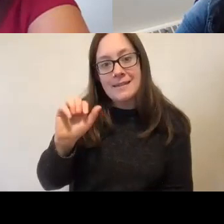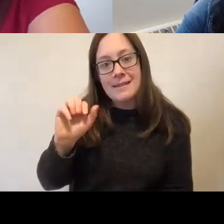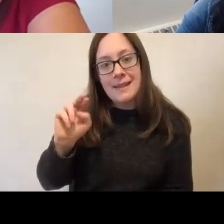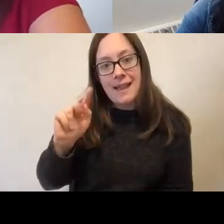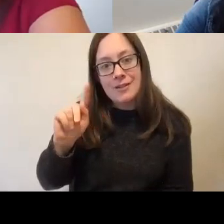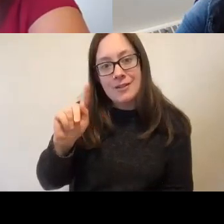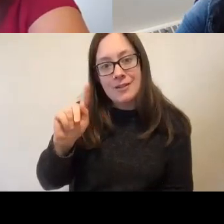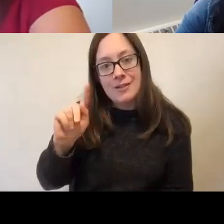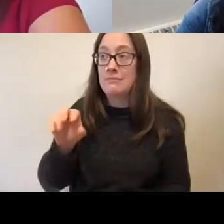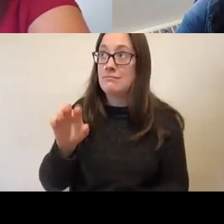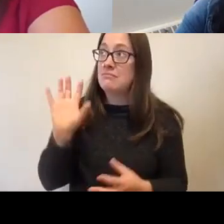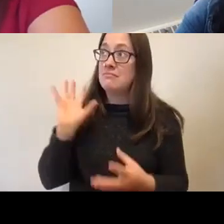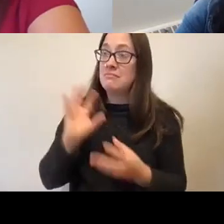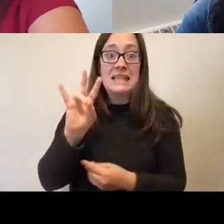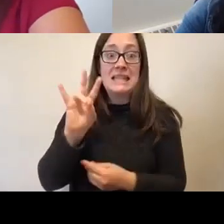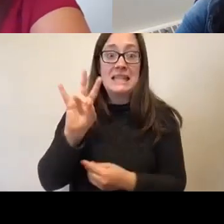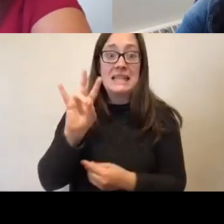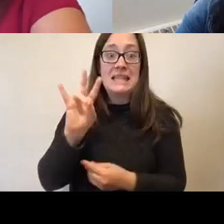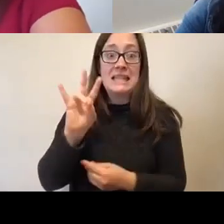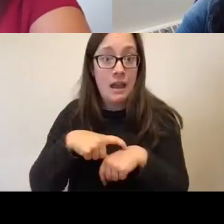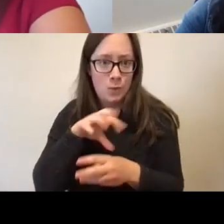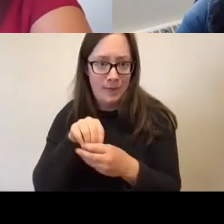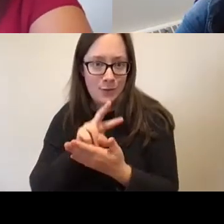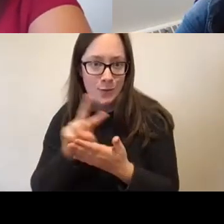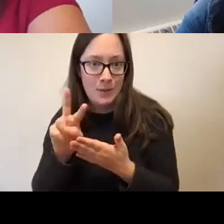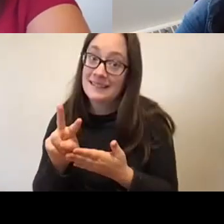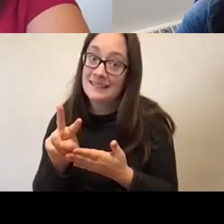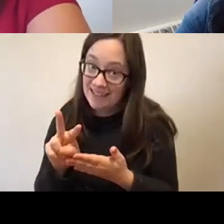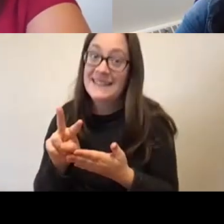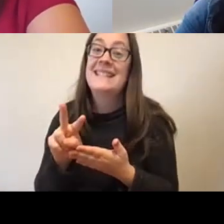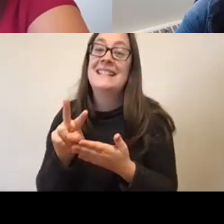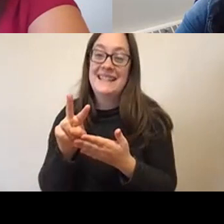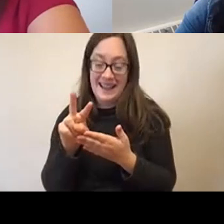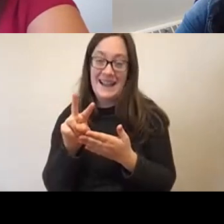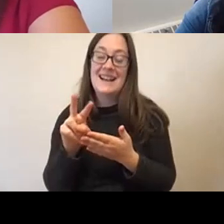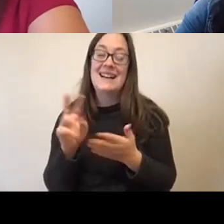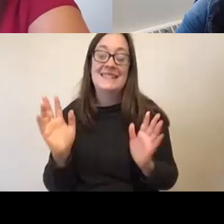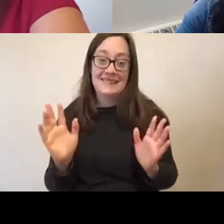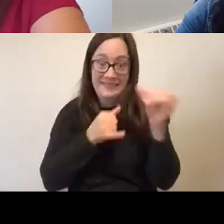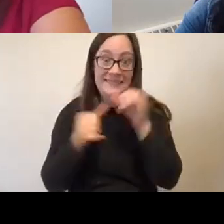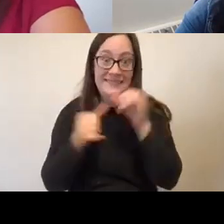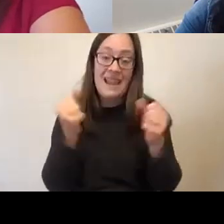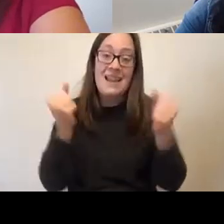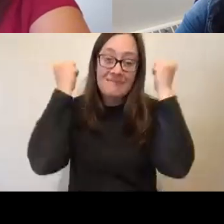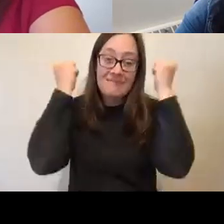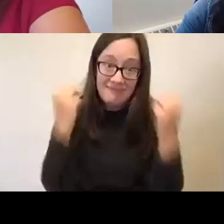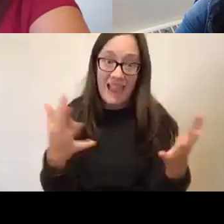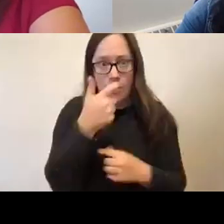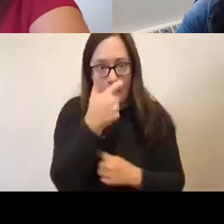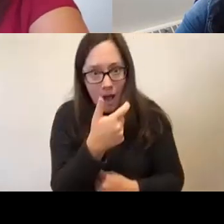and last week alone. So I can't tell you how many times overall, but I thought Disney did a pretty good job